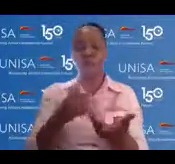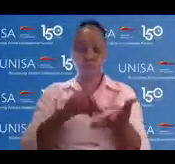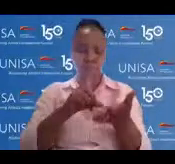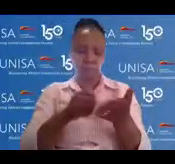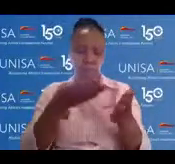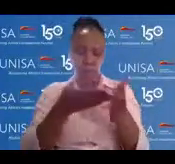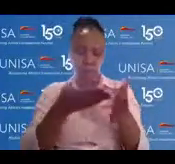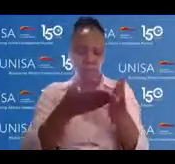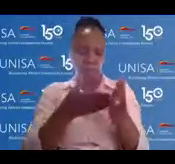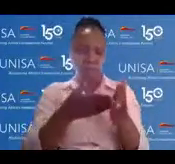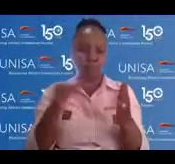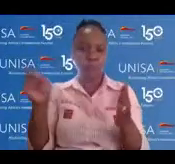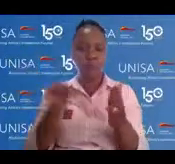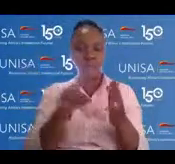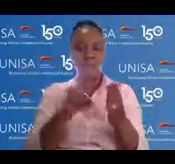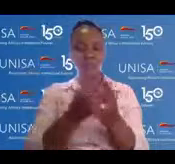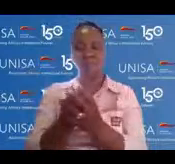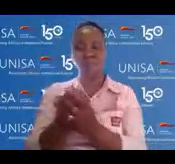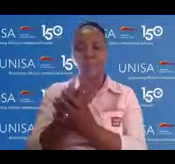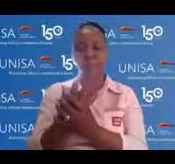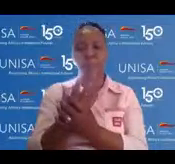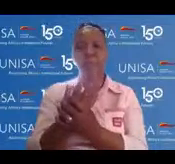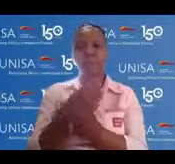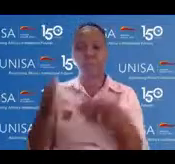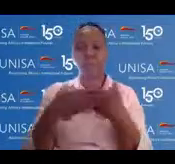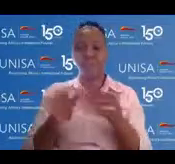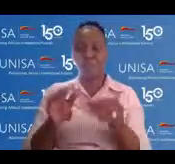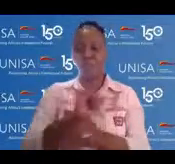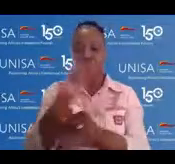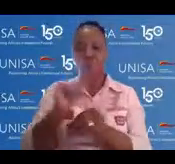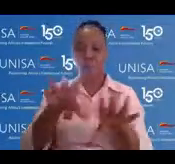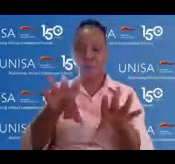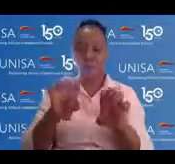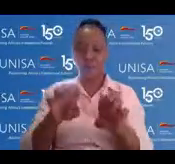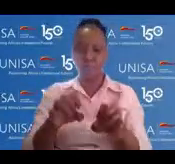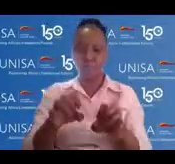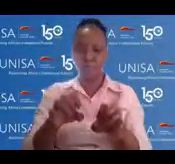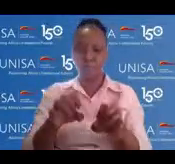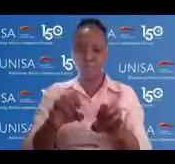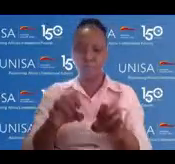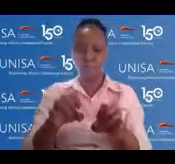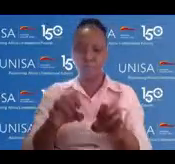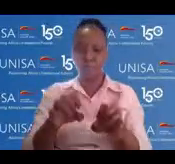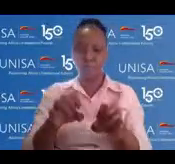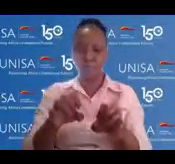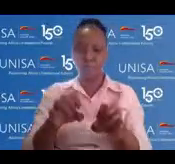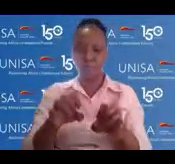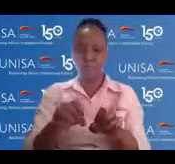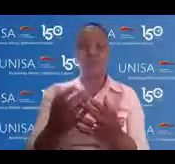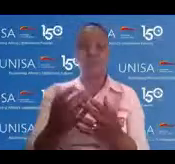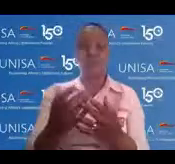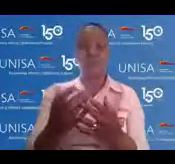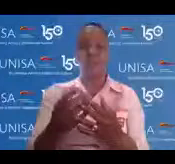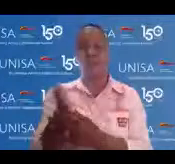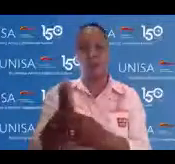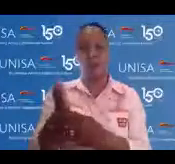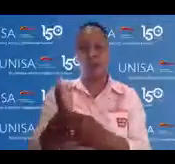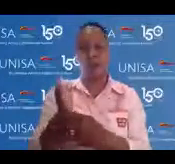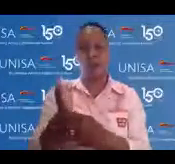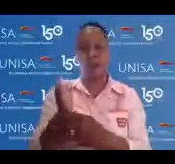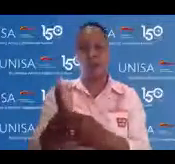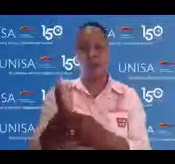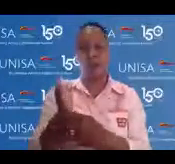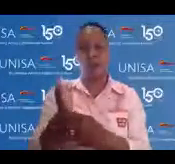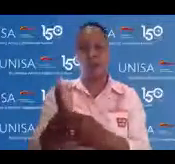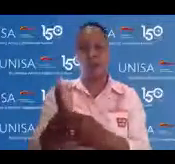it'll pop up, and then you can start the exam. All right, and then you'll see in the right sort of corner, you will see there is your little picture with the questions and